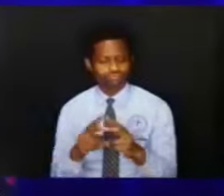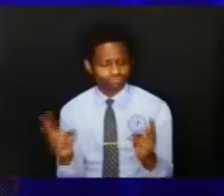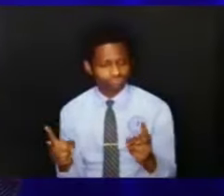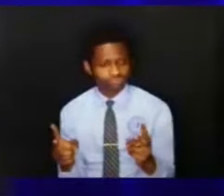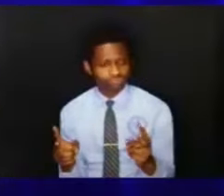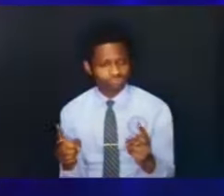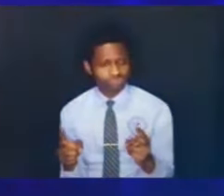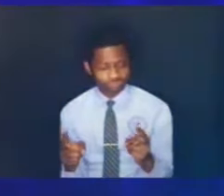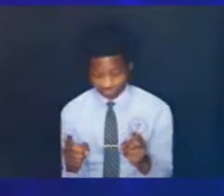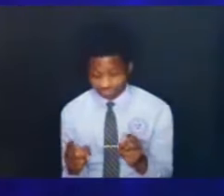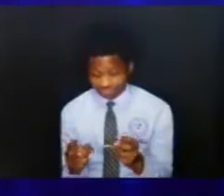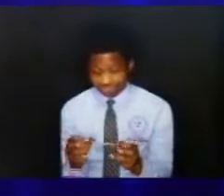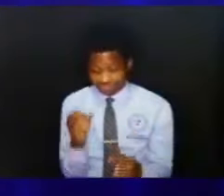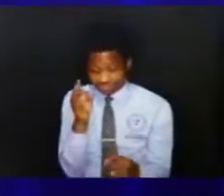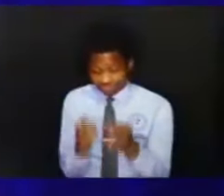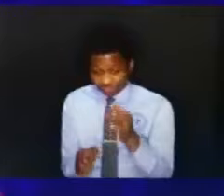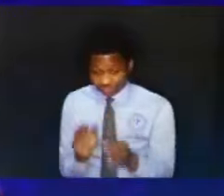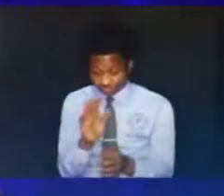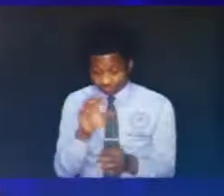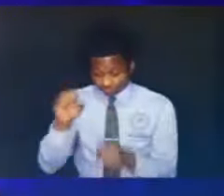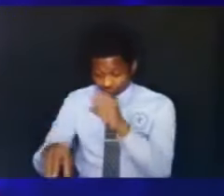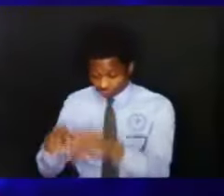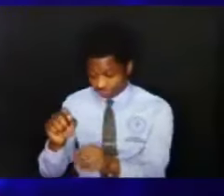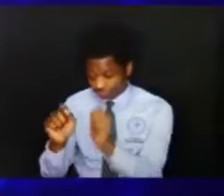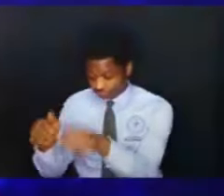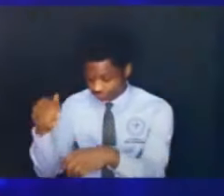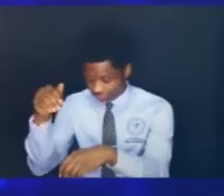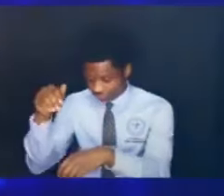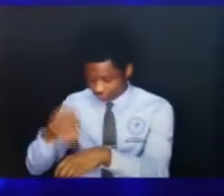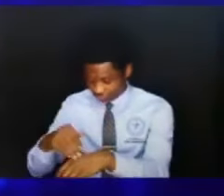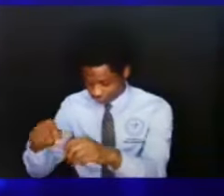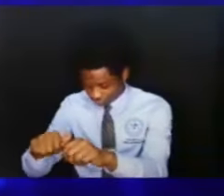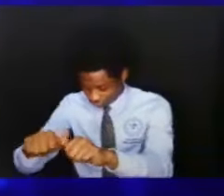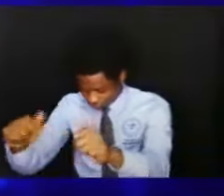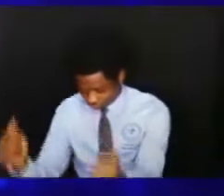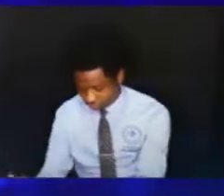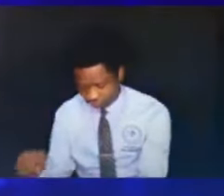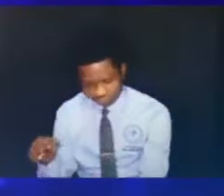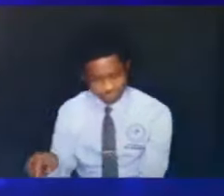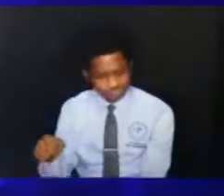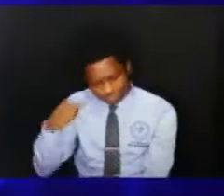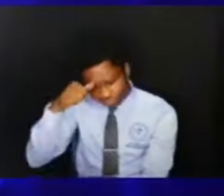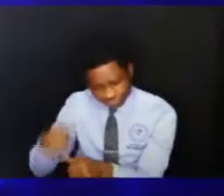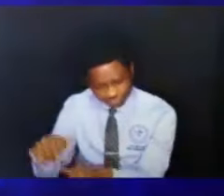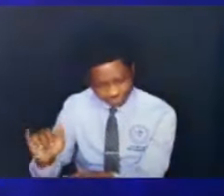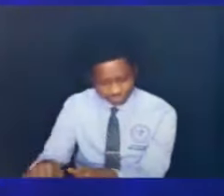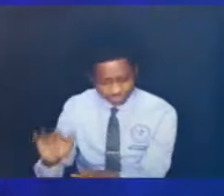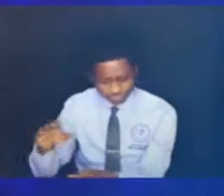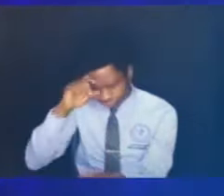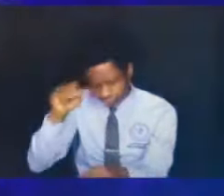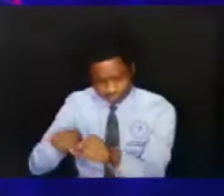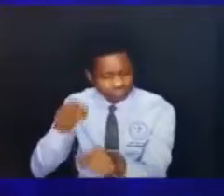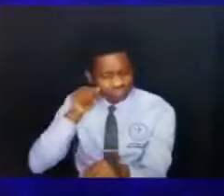Therefore, if you are offering your gift at the altar, and then remember that your